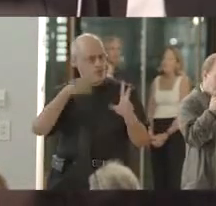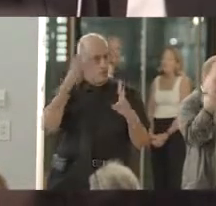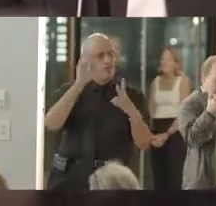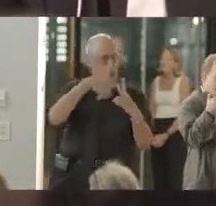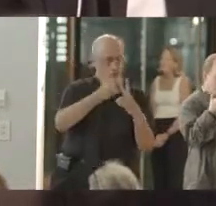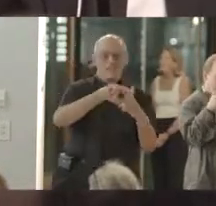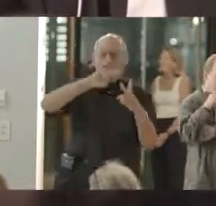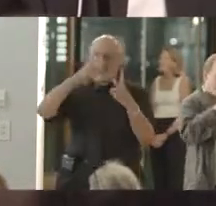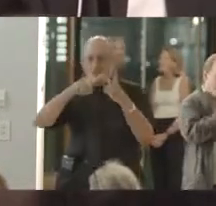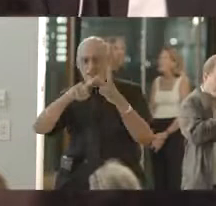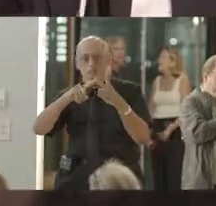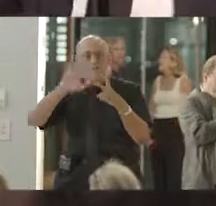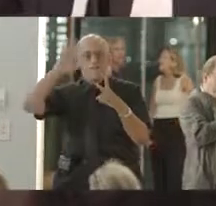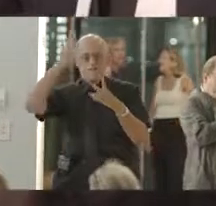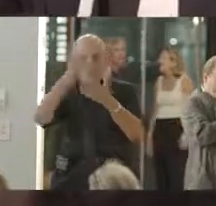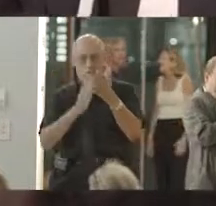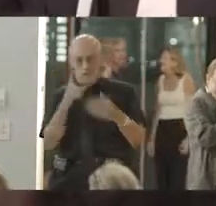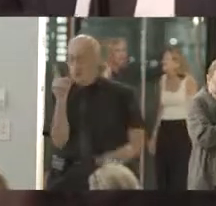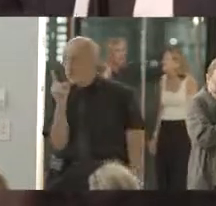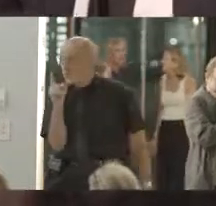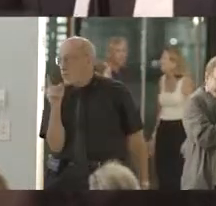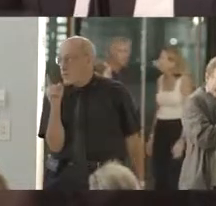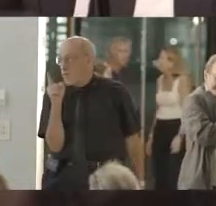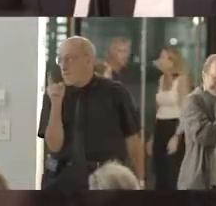looking at. One of them is at Reach 5,